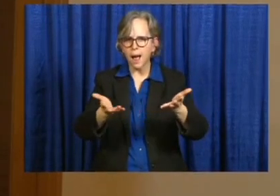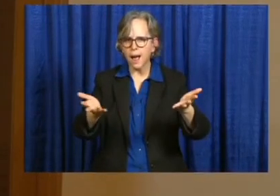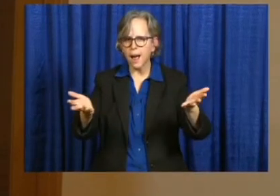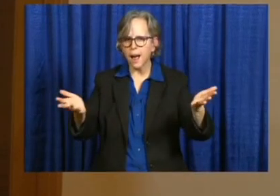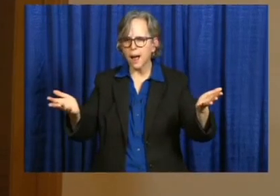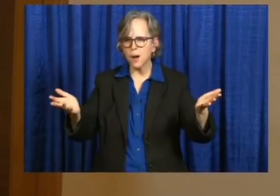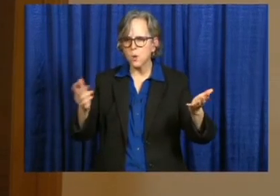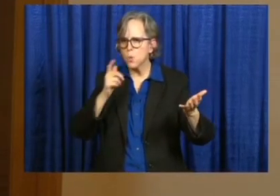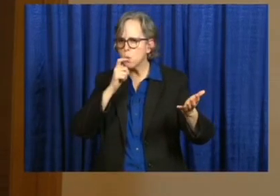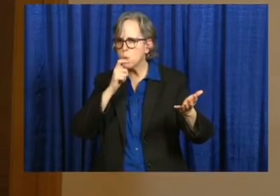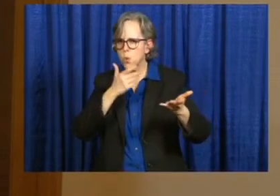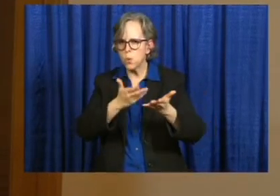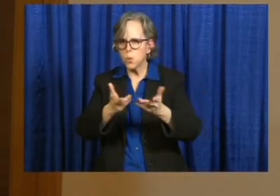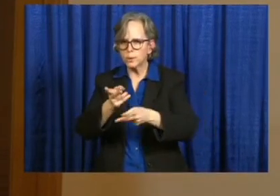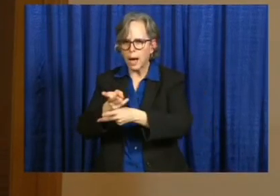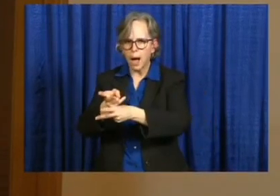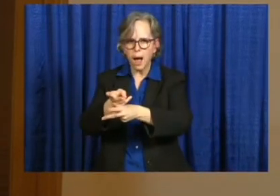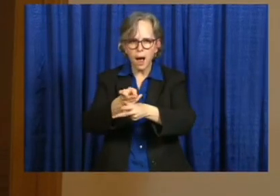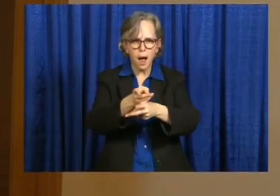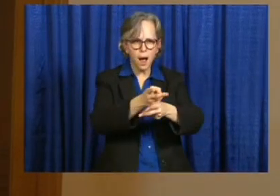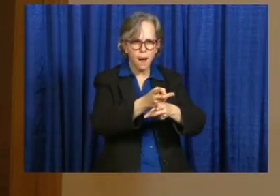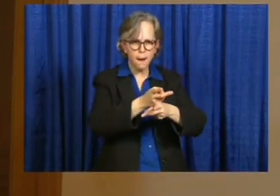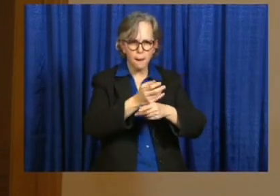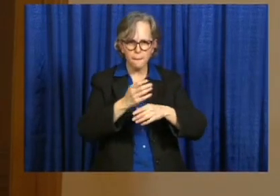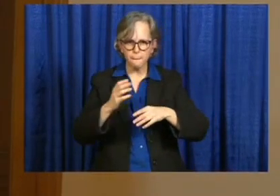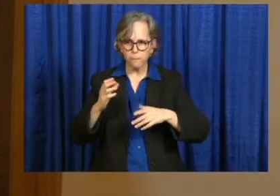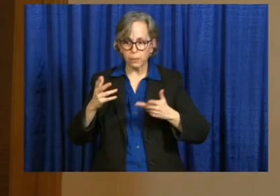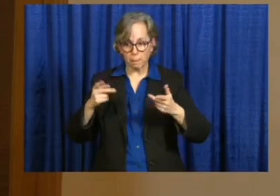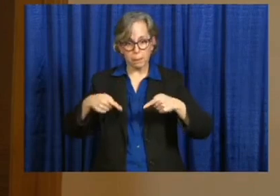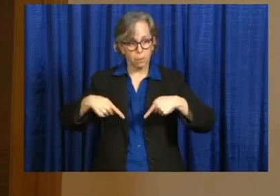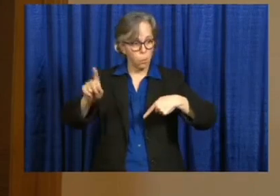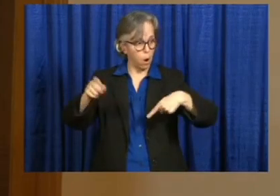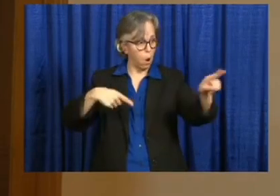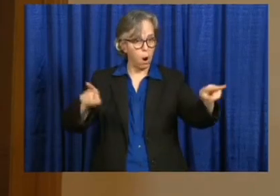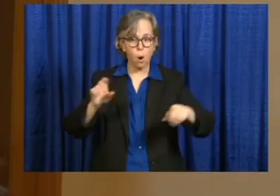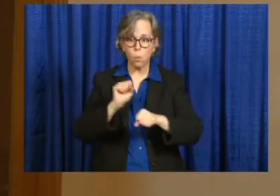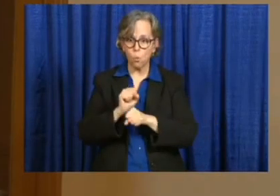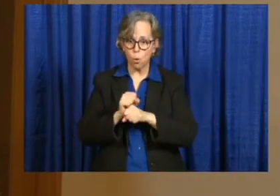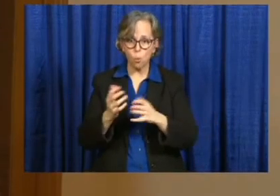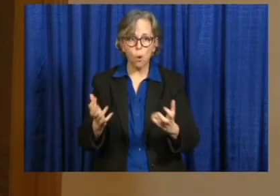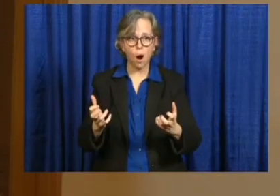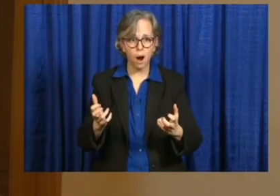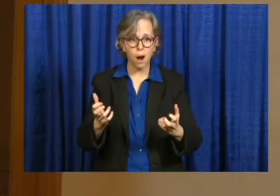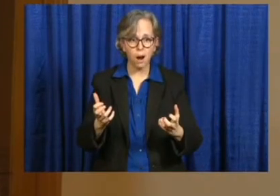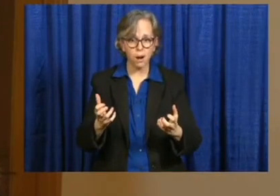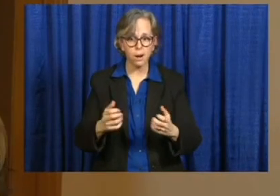get us back to work faster. Next slide.